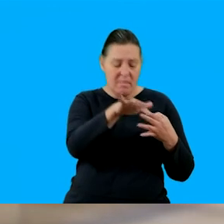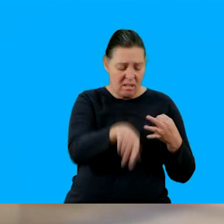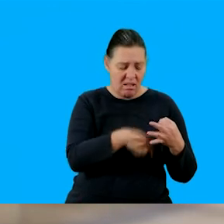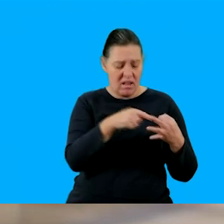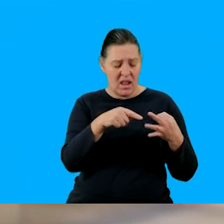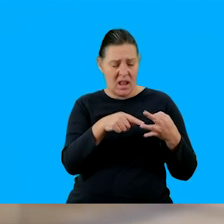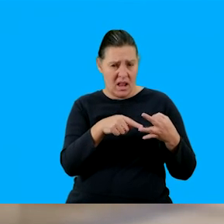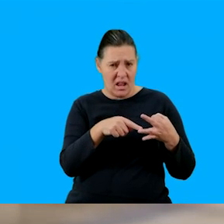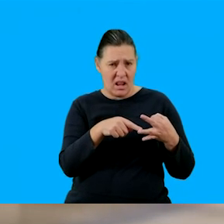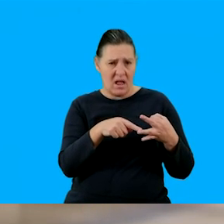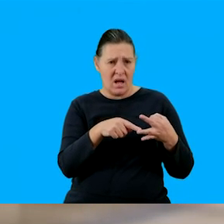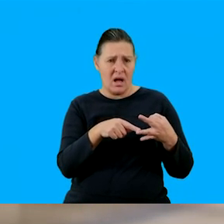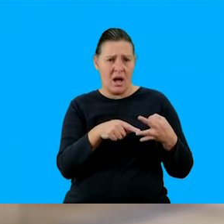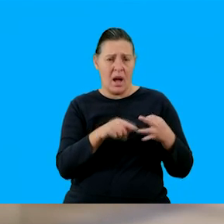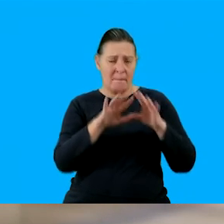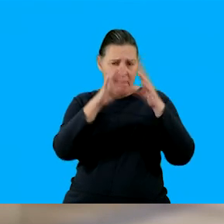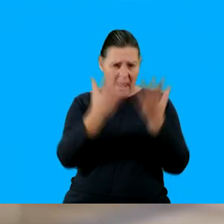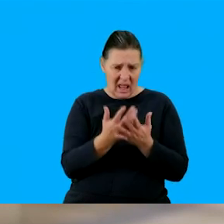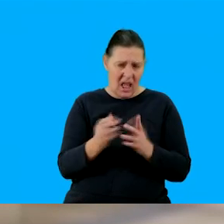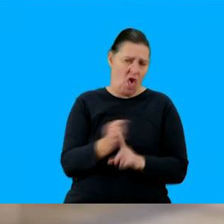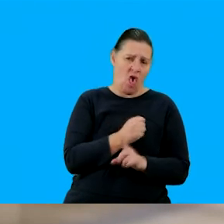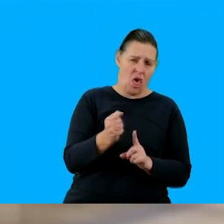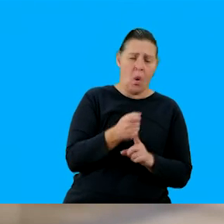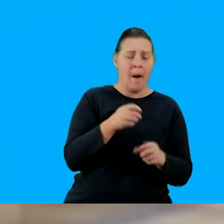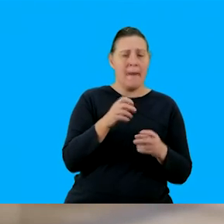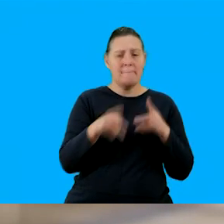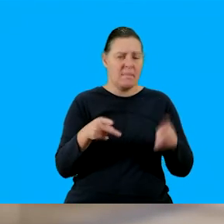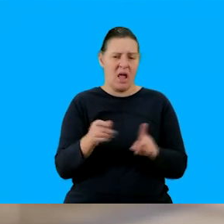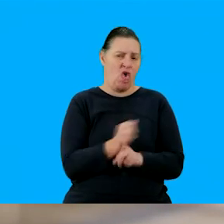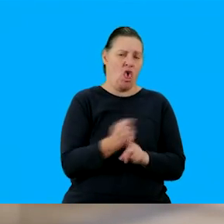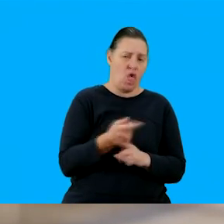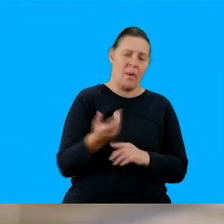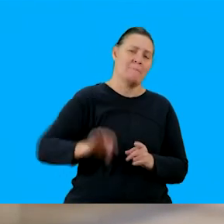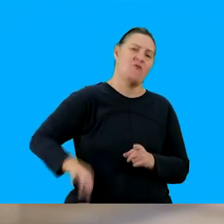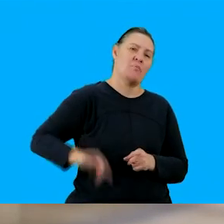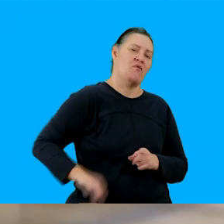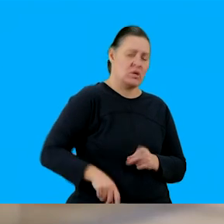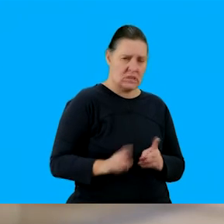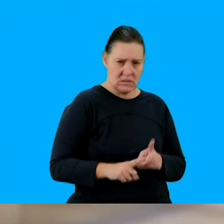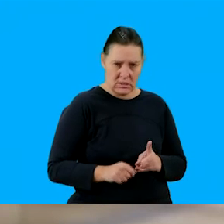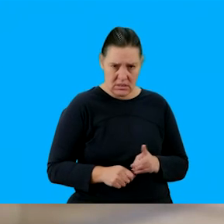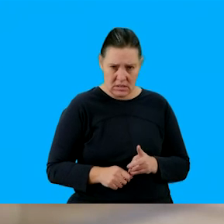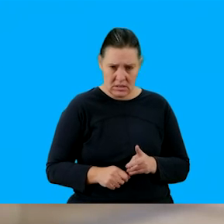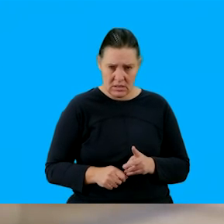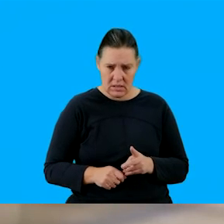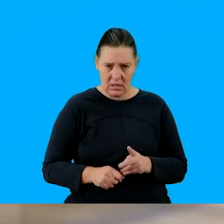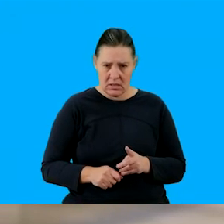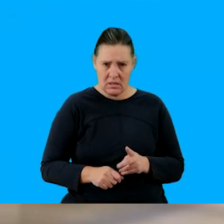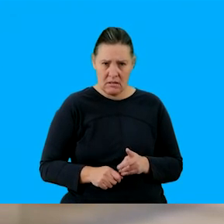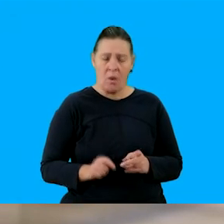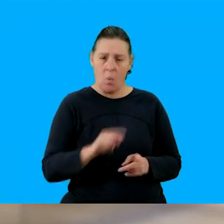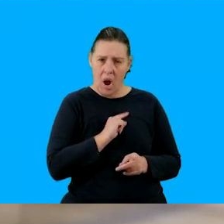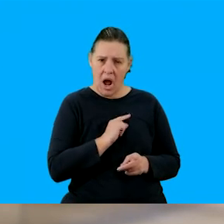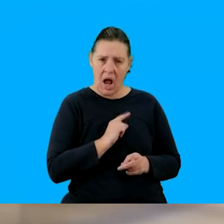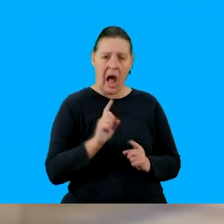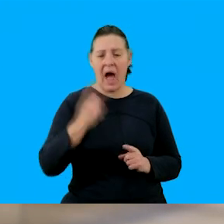people, making sure that they do not exploit the people in order for them to make a profit. They would make sure that they do not make profit